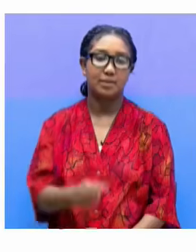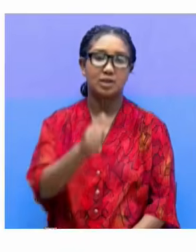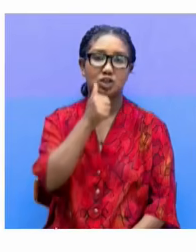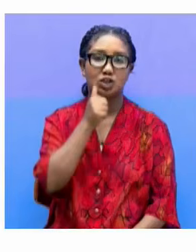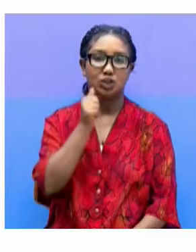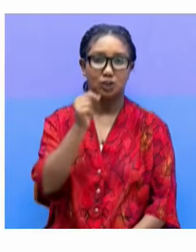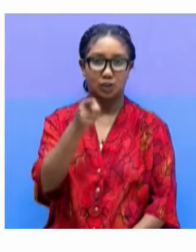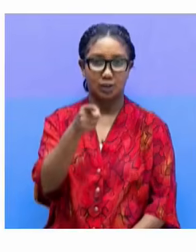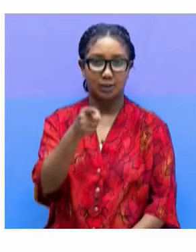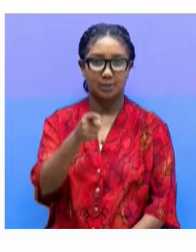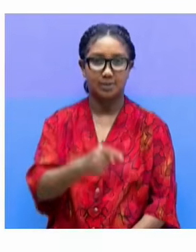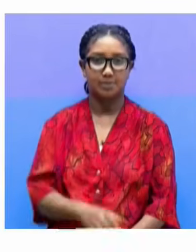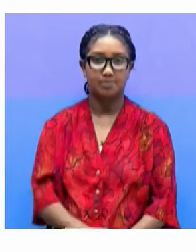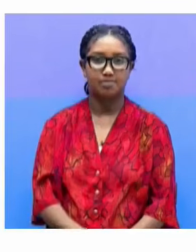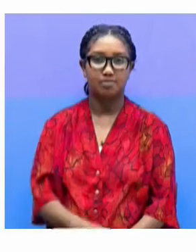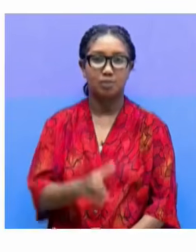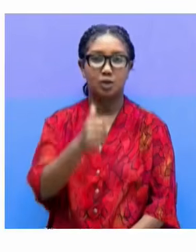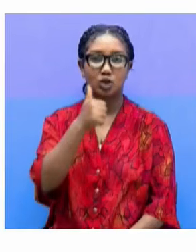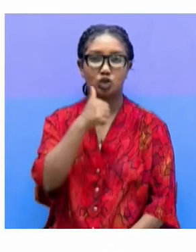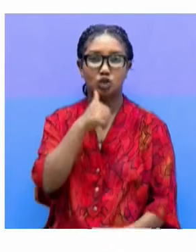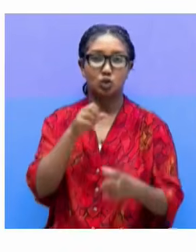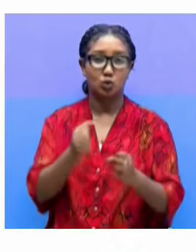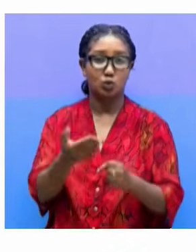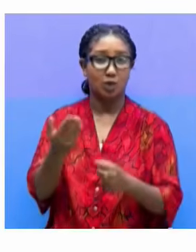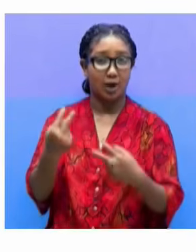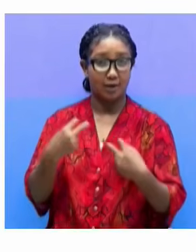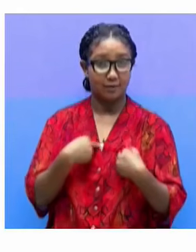she could have,